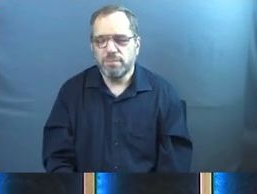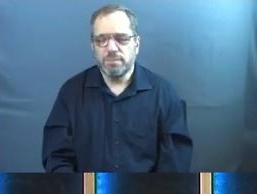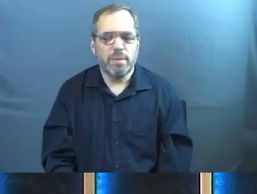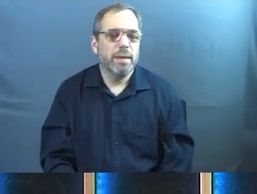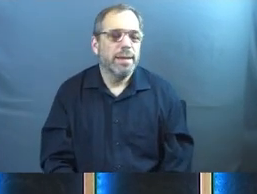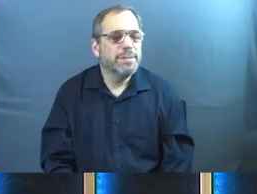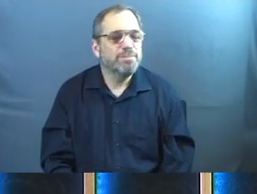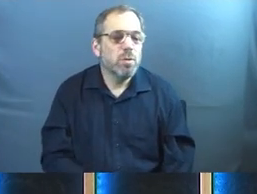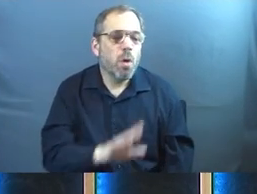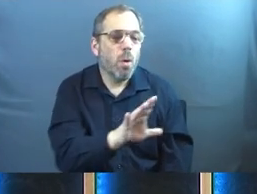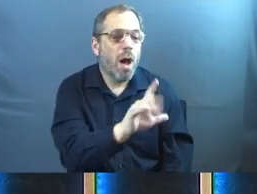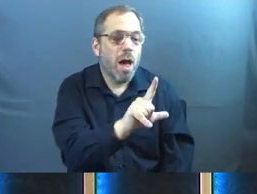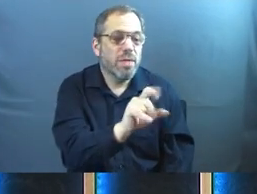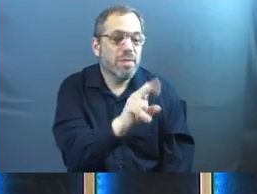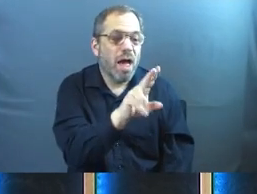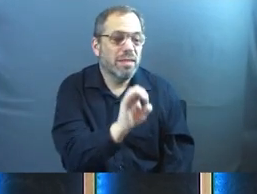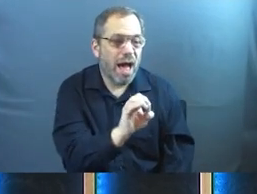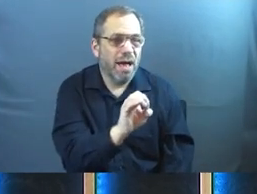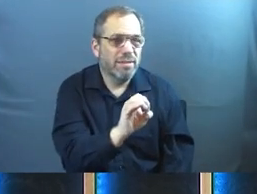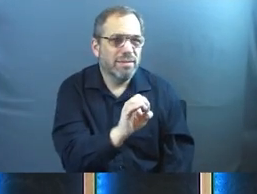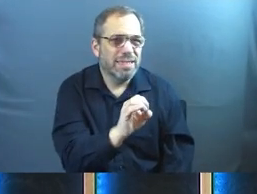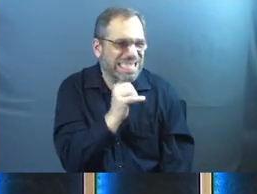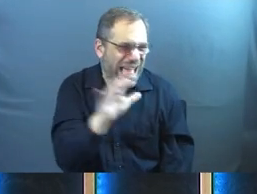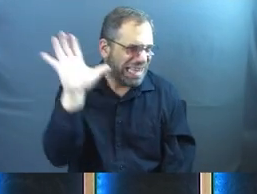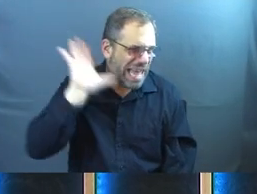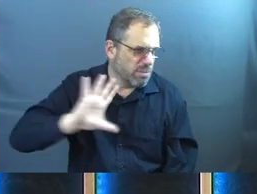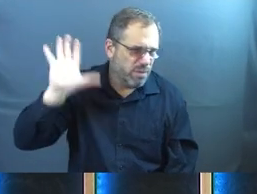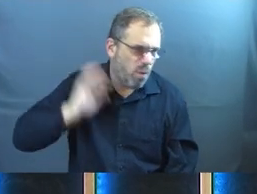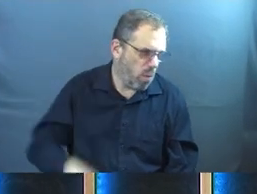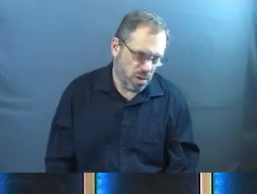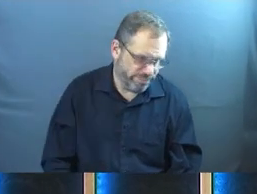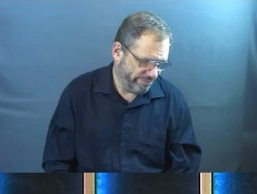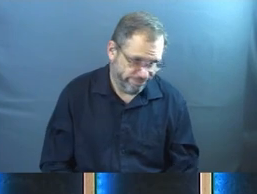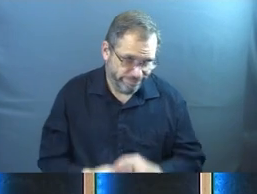She says, their love isn't what it used to be.